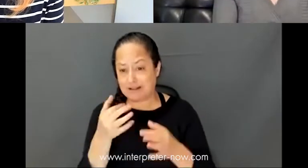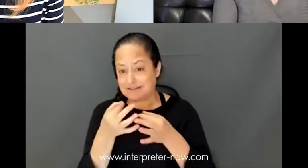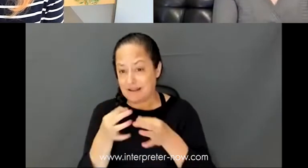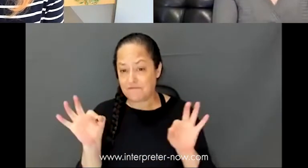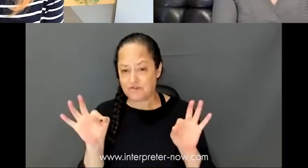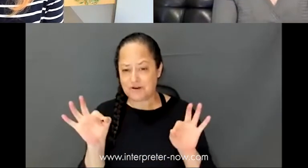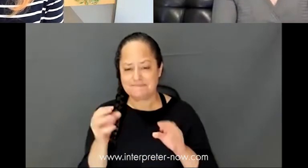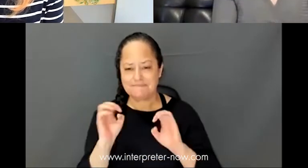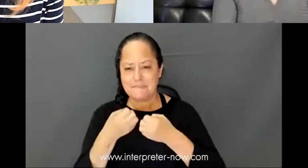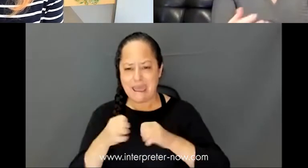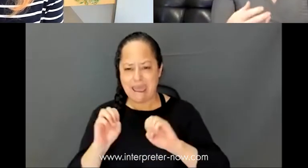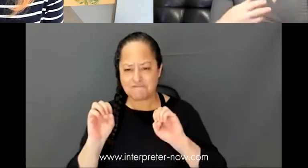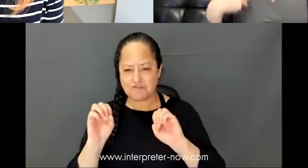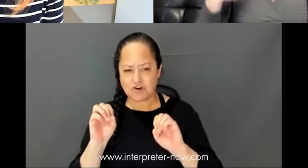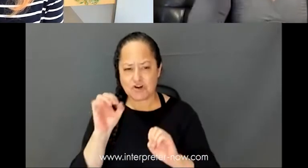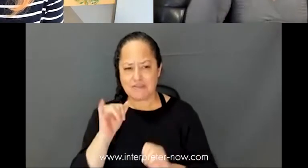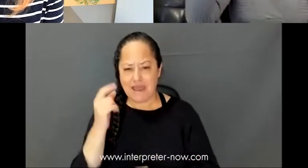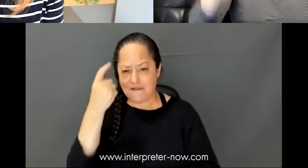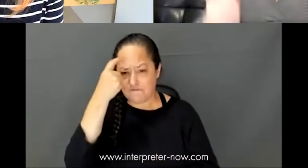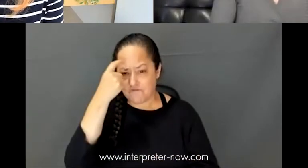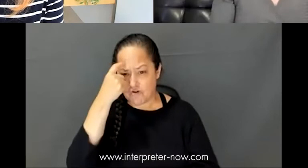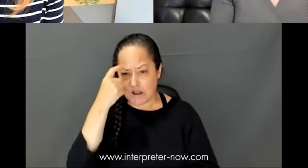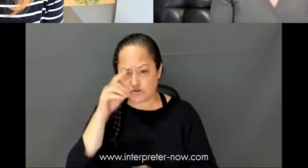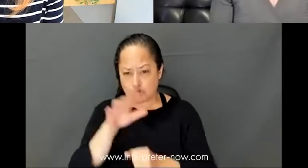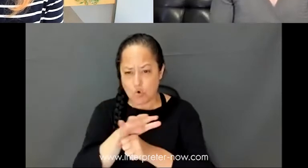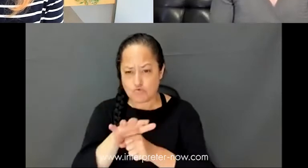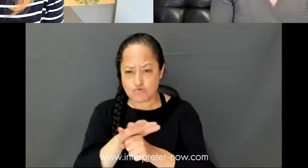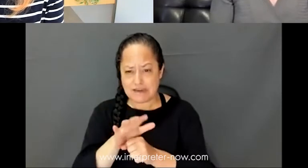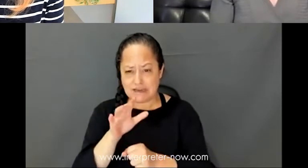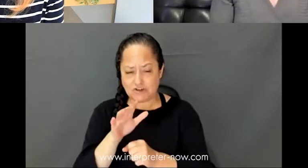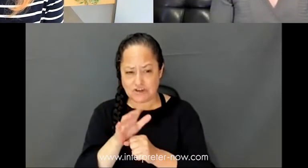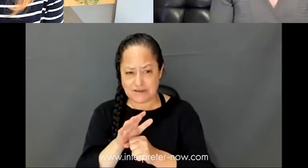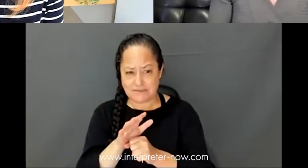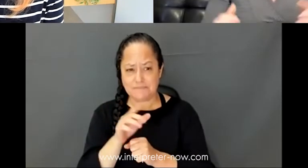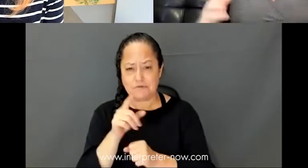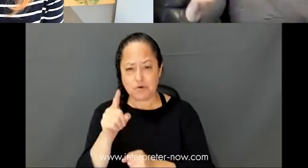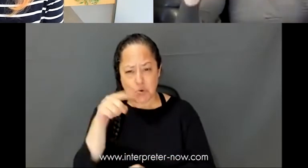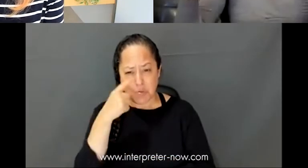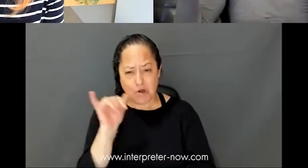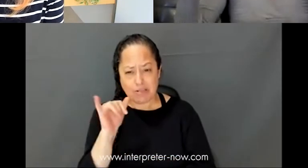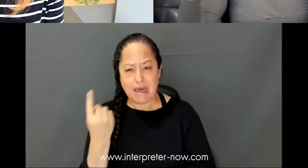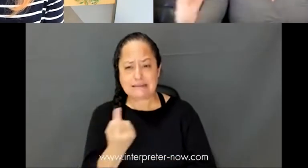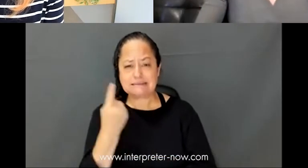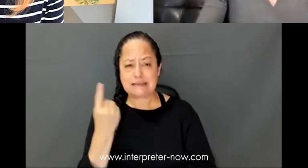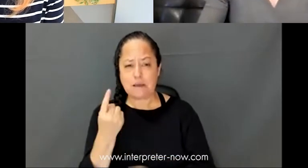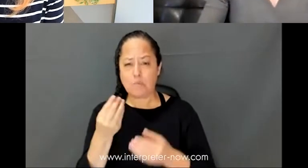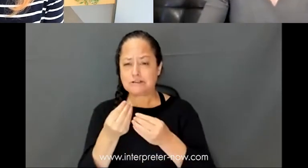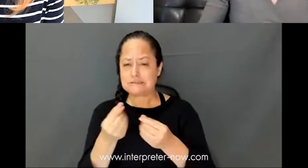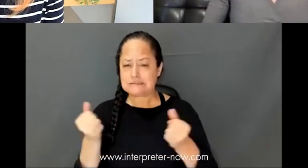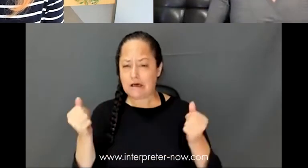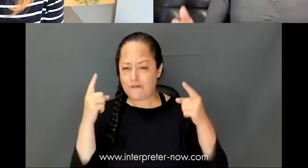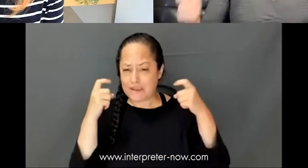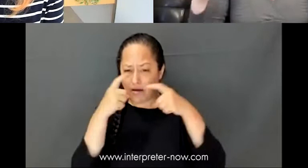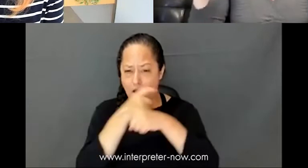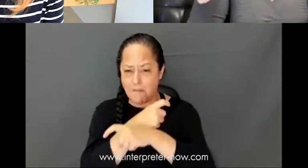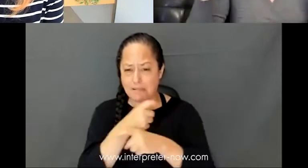effort. Those frontal regions cycle up. You look like someone that's solving complex